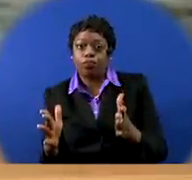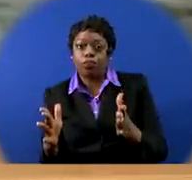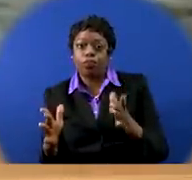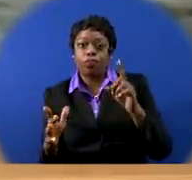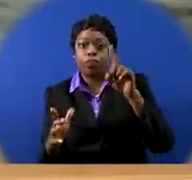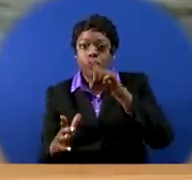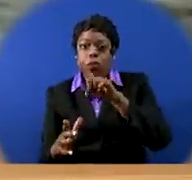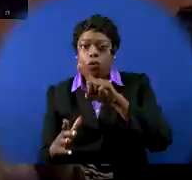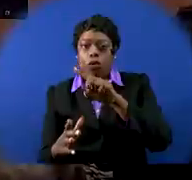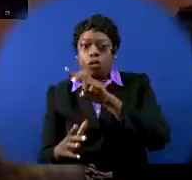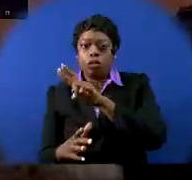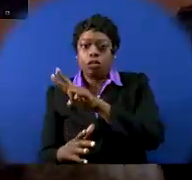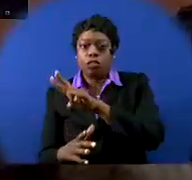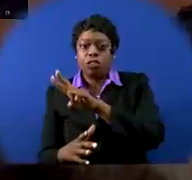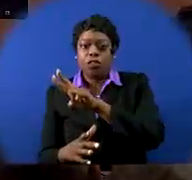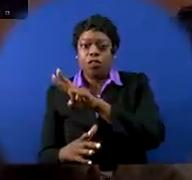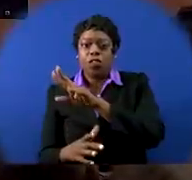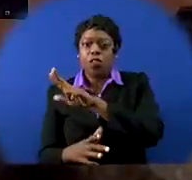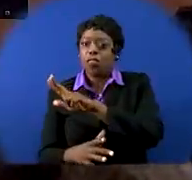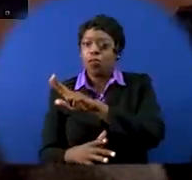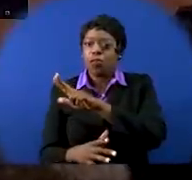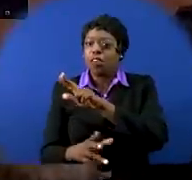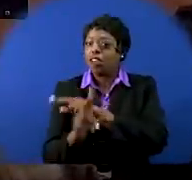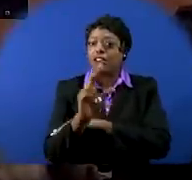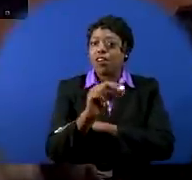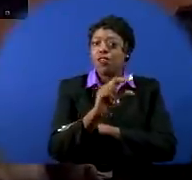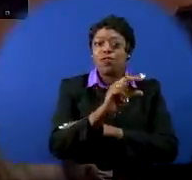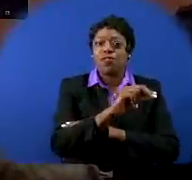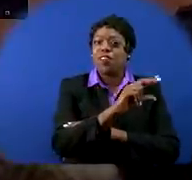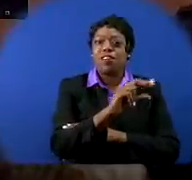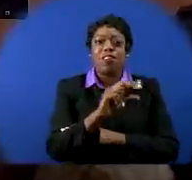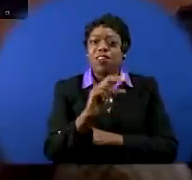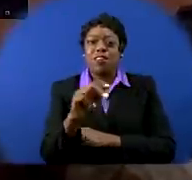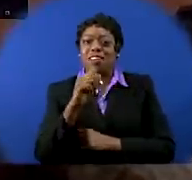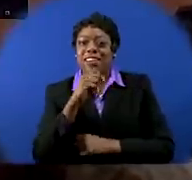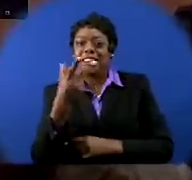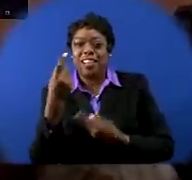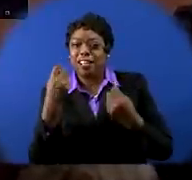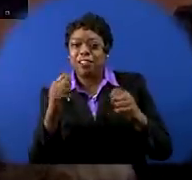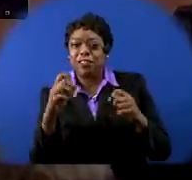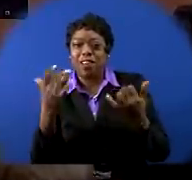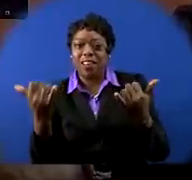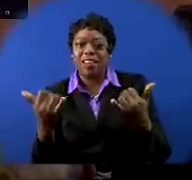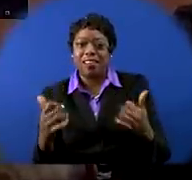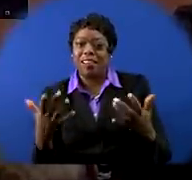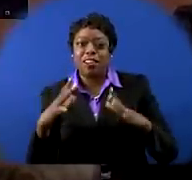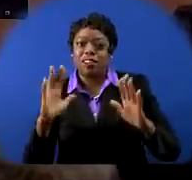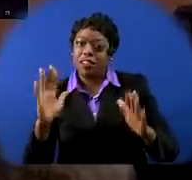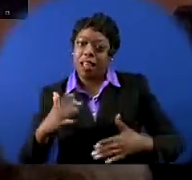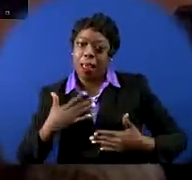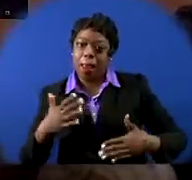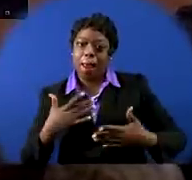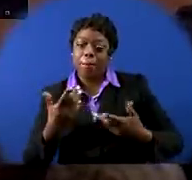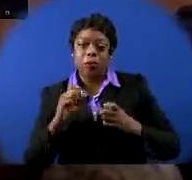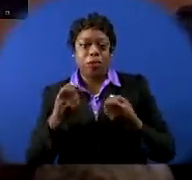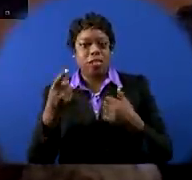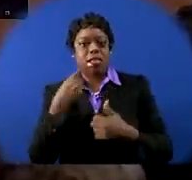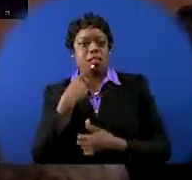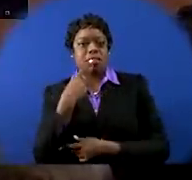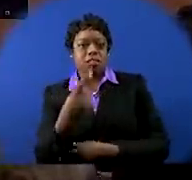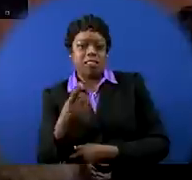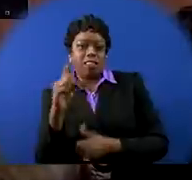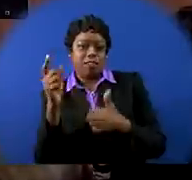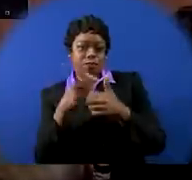One, two, three. Oh, no, don't try it now. You should have gotten happy when I said it the first time.